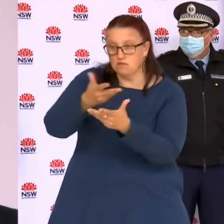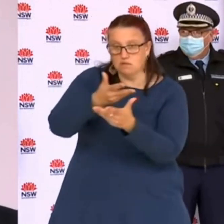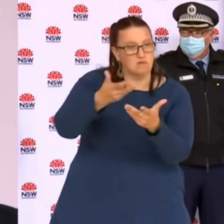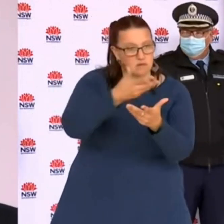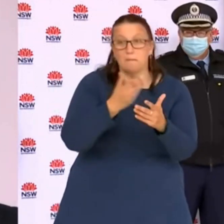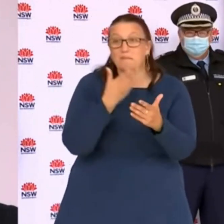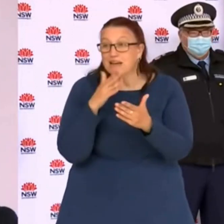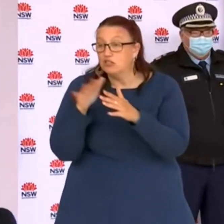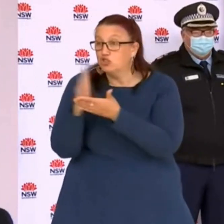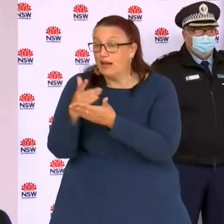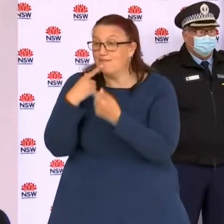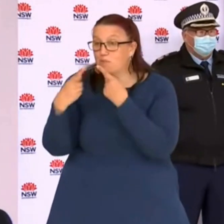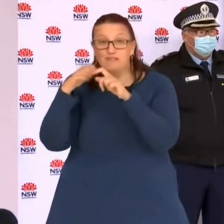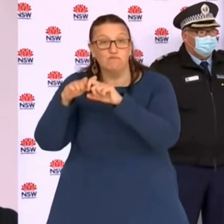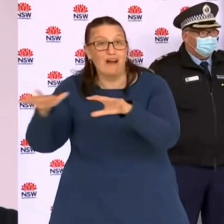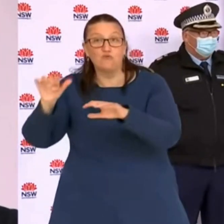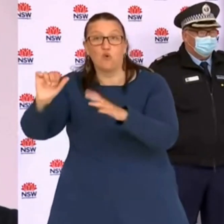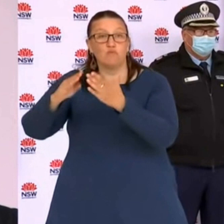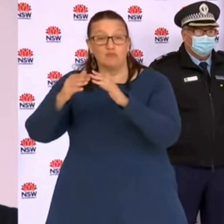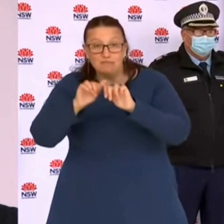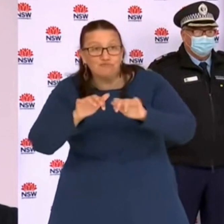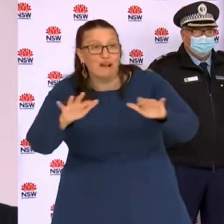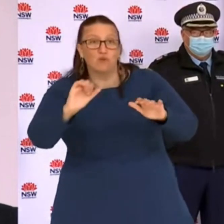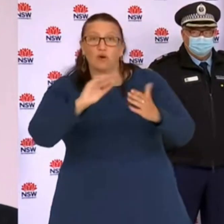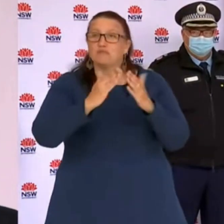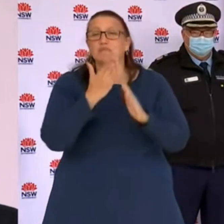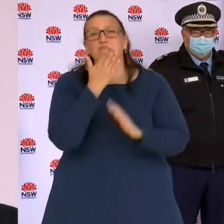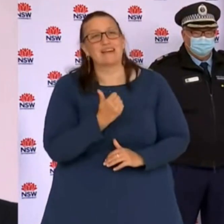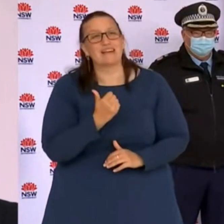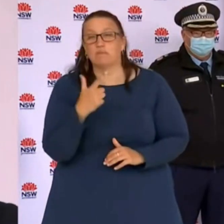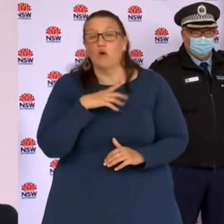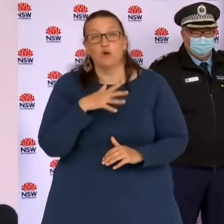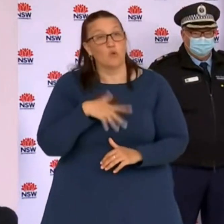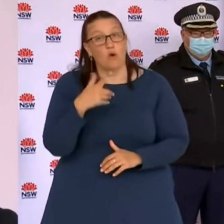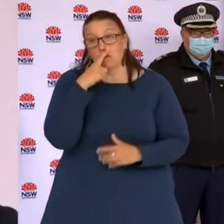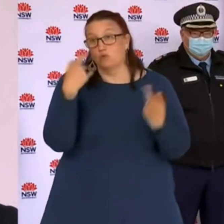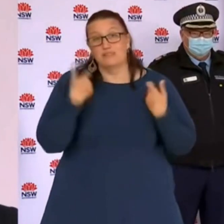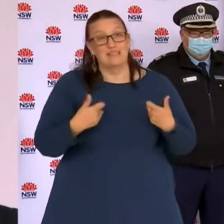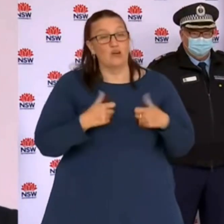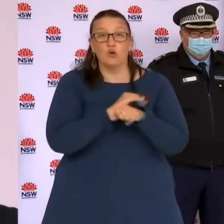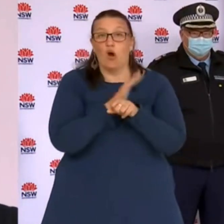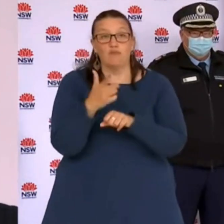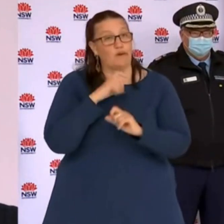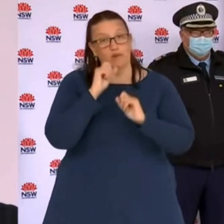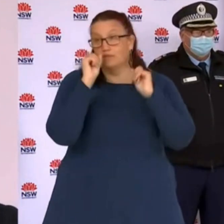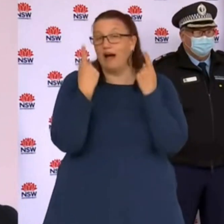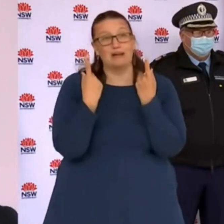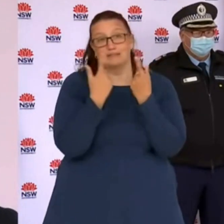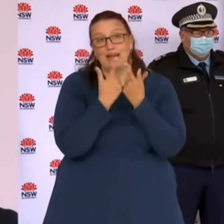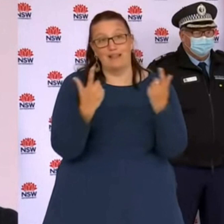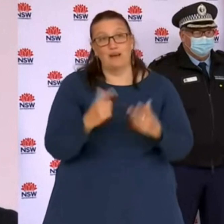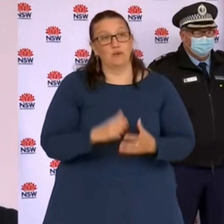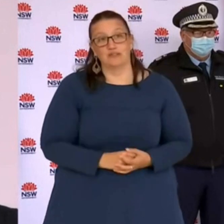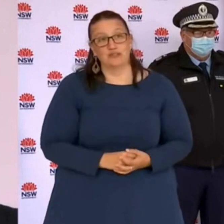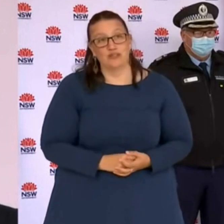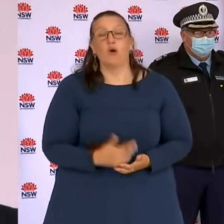Sydney. But of course, in particular communities, we know we need targeted messaging, and we will do that. But that goes across the board. And I just